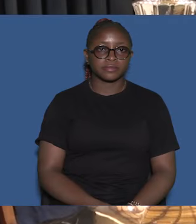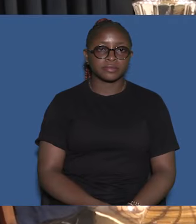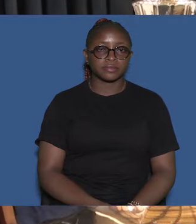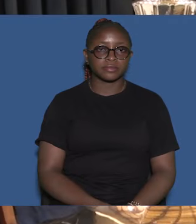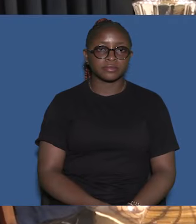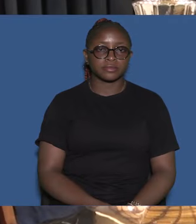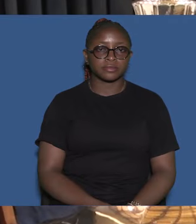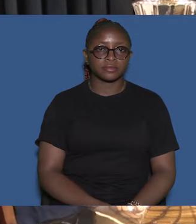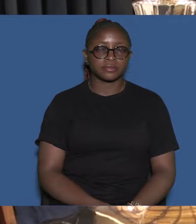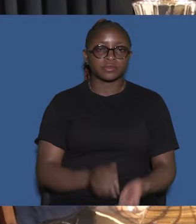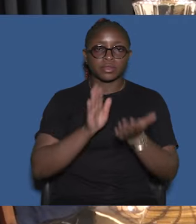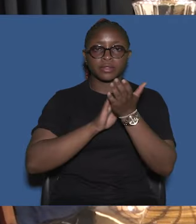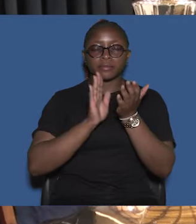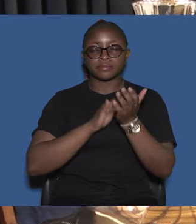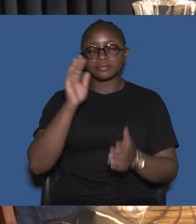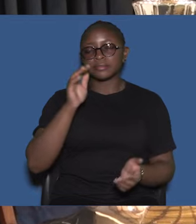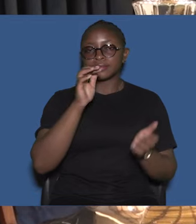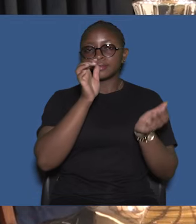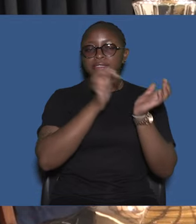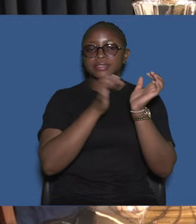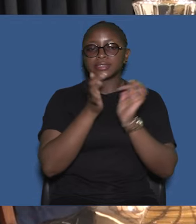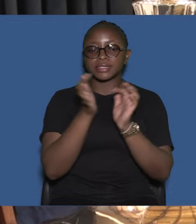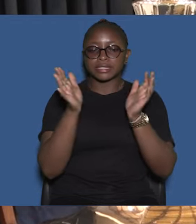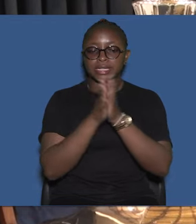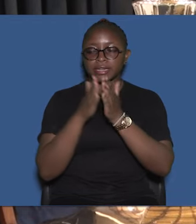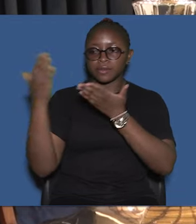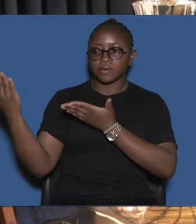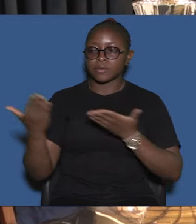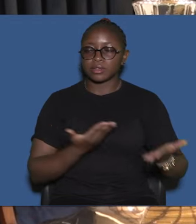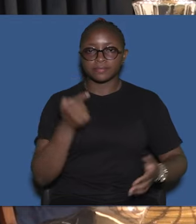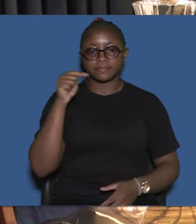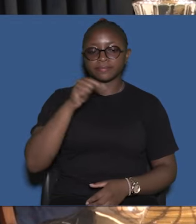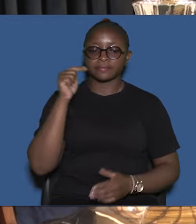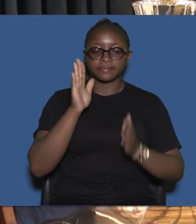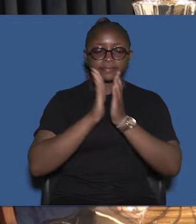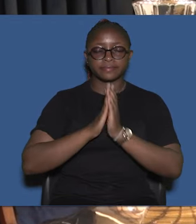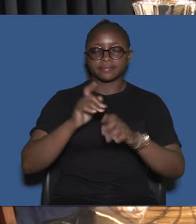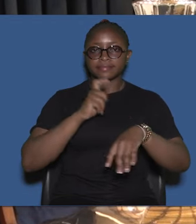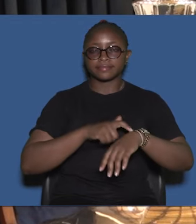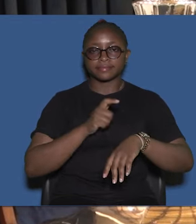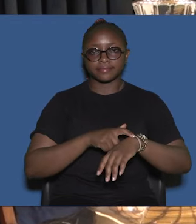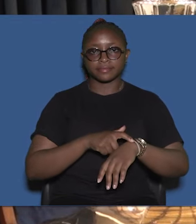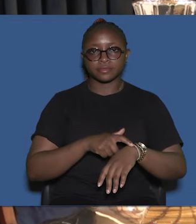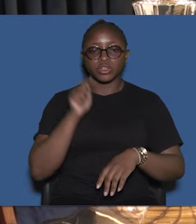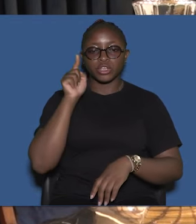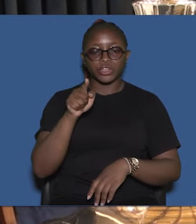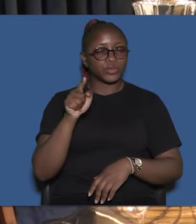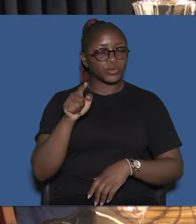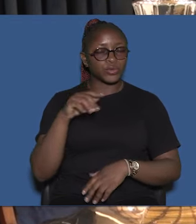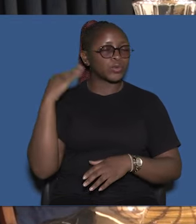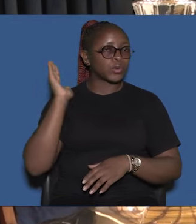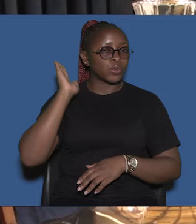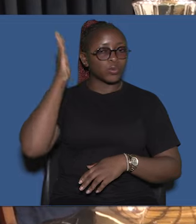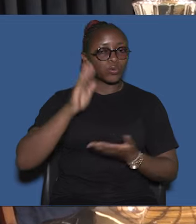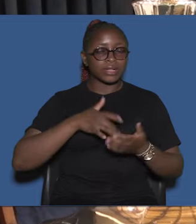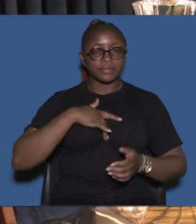Praise Jesus and welcome to today's devotion. You will be blessed. Allow the Holy Spirit to